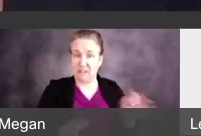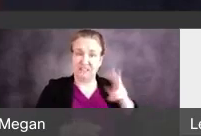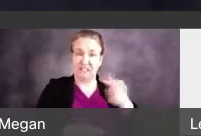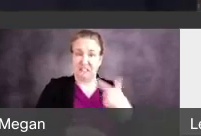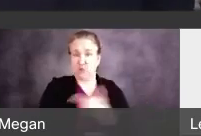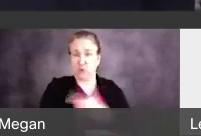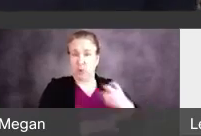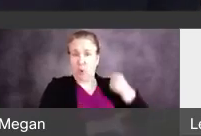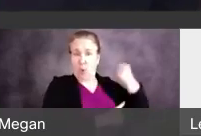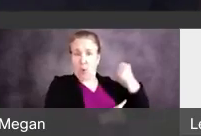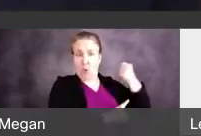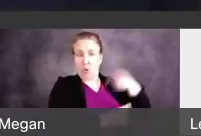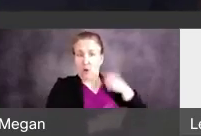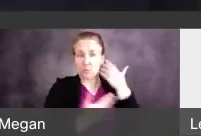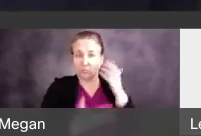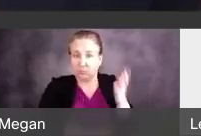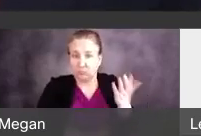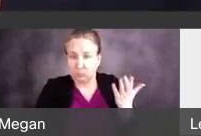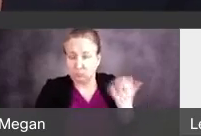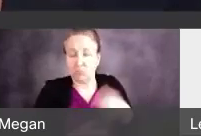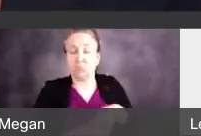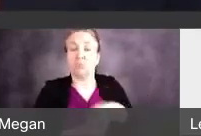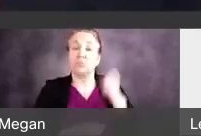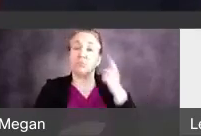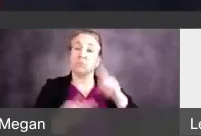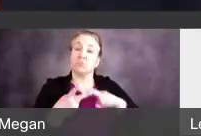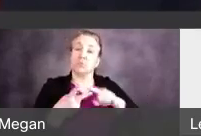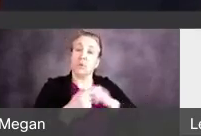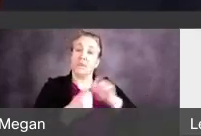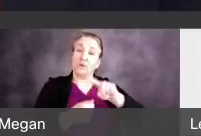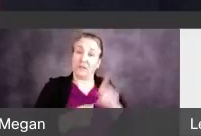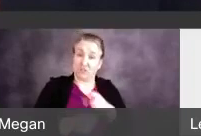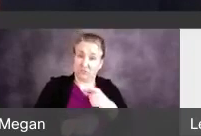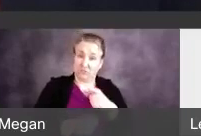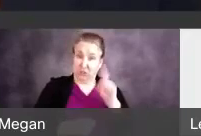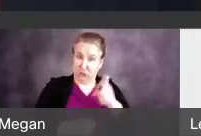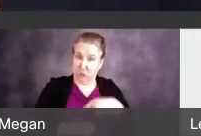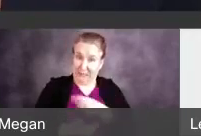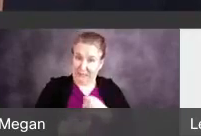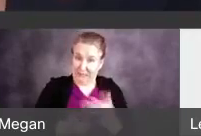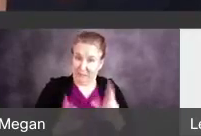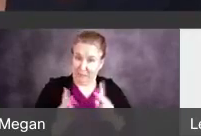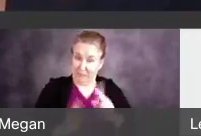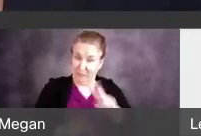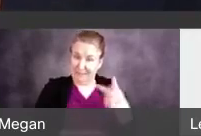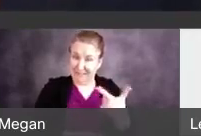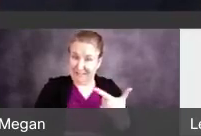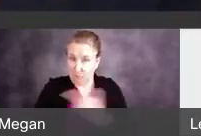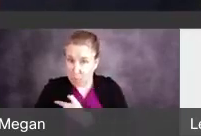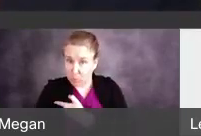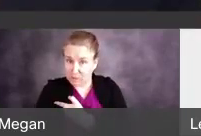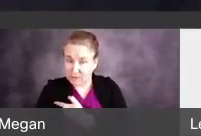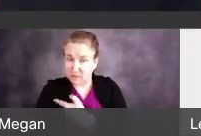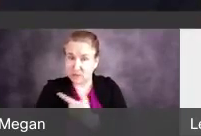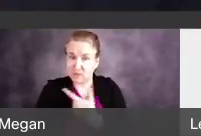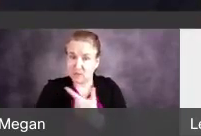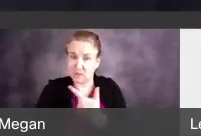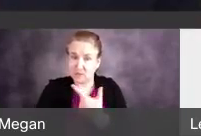doses. However, on the question of whether or not we should be giving people their second doses,